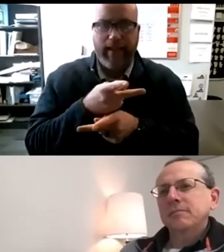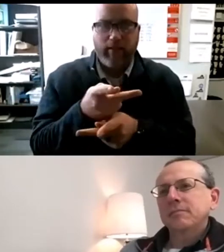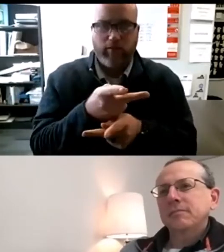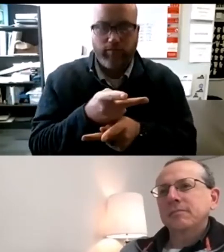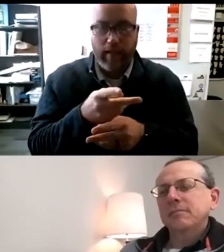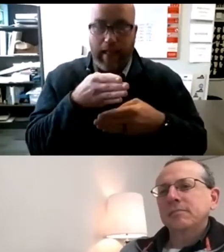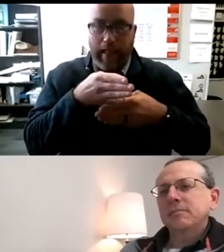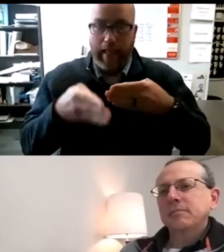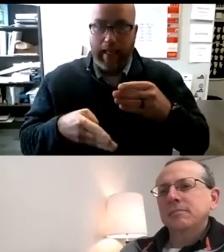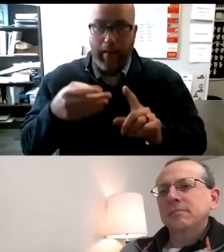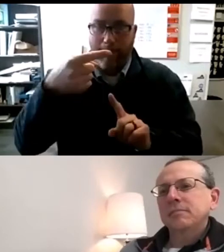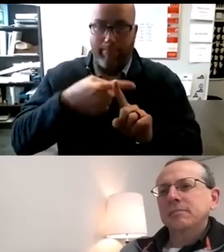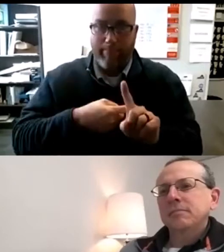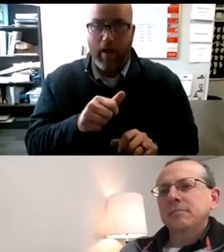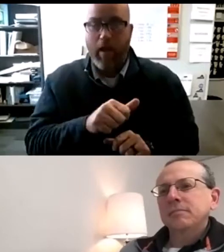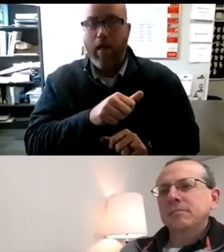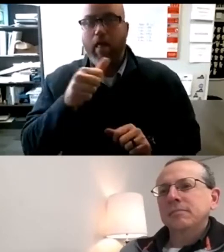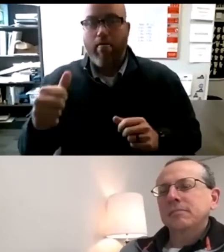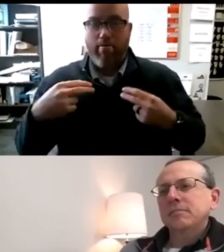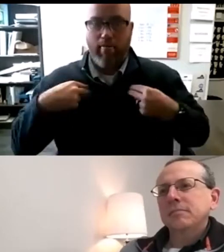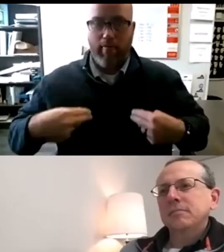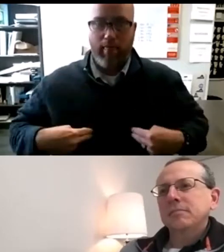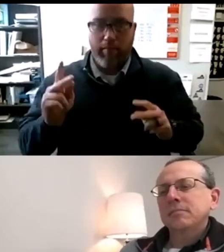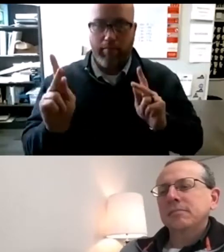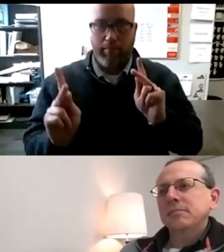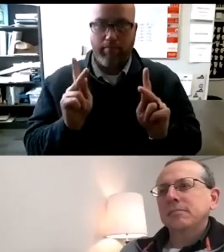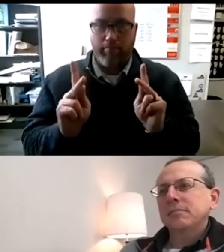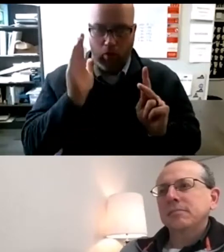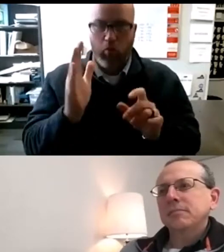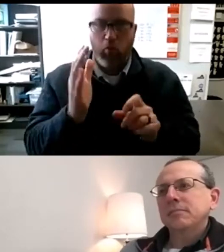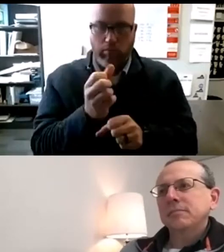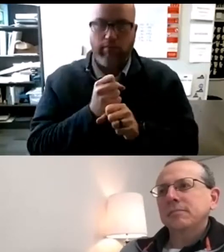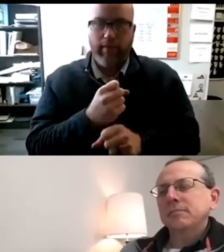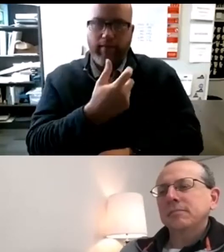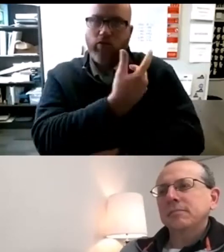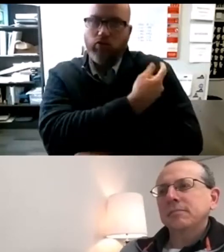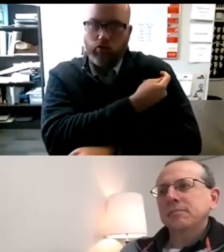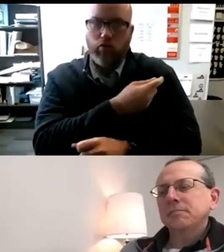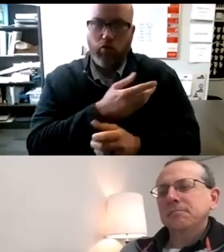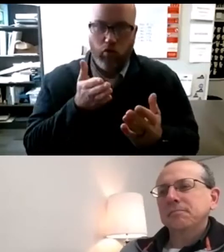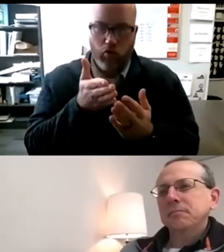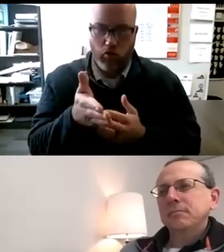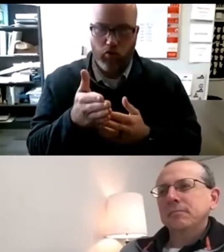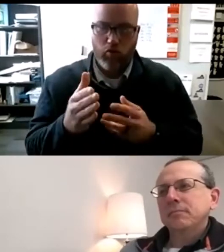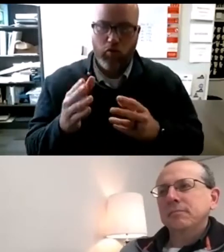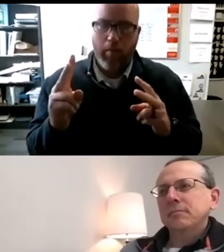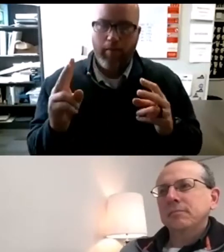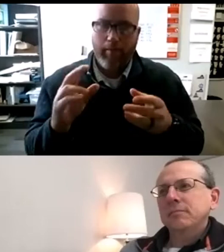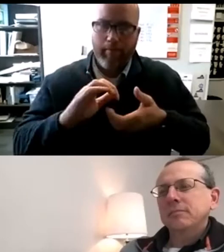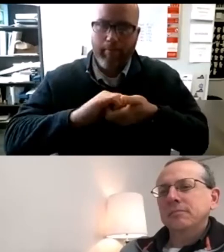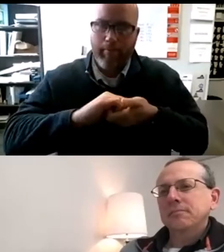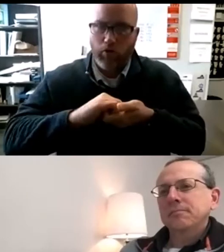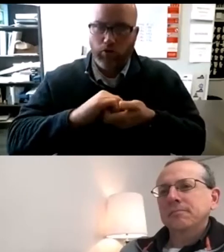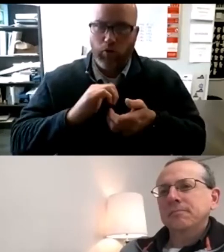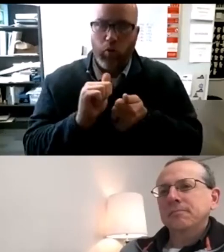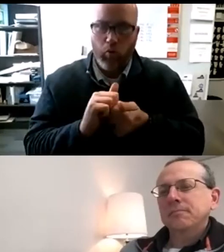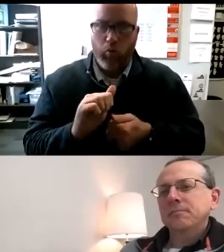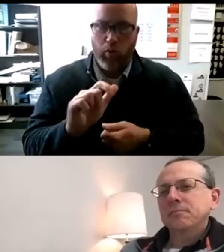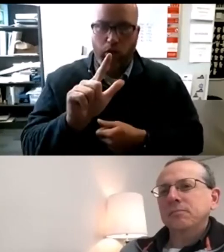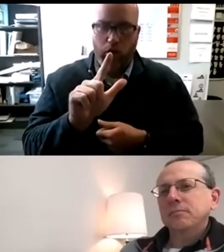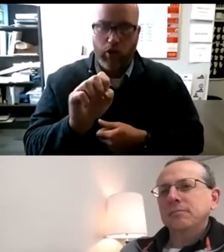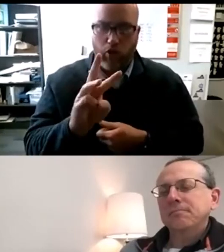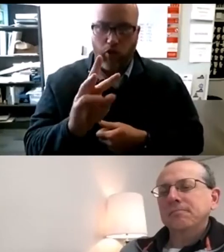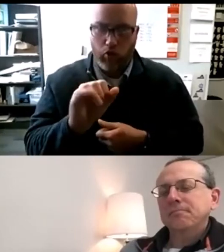the month, other healthcare personnel will be able to receive vaccine through a partnership with Lewis Gale and Carilion Clinic. We're